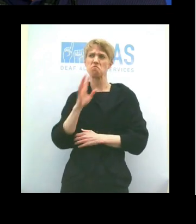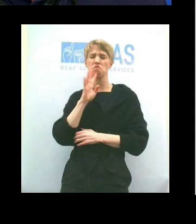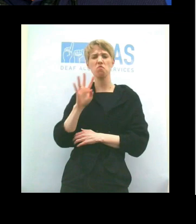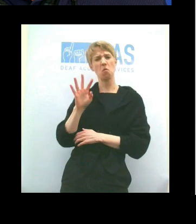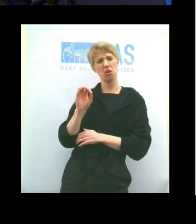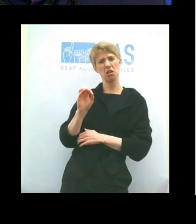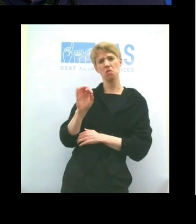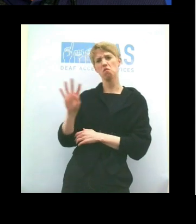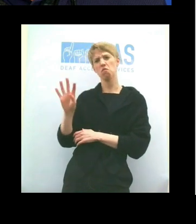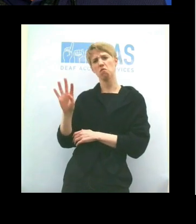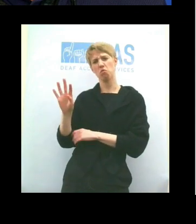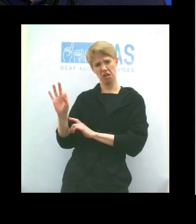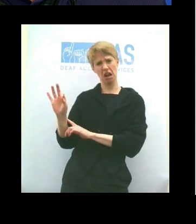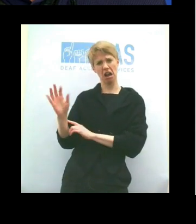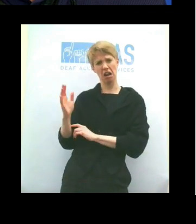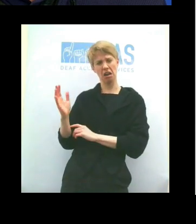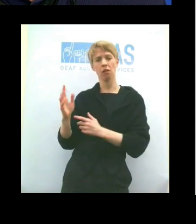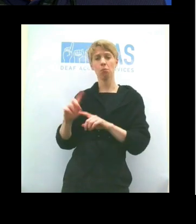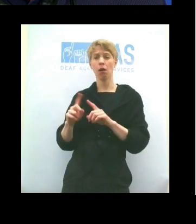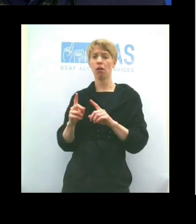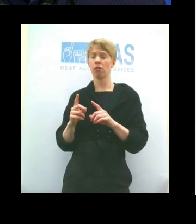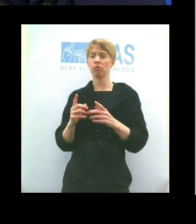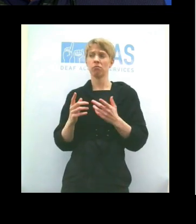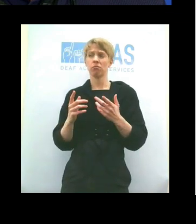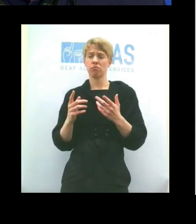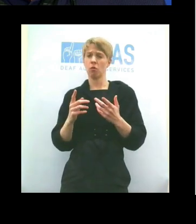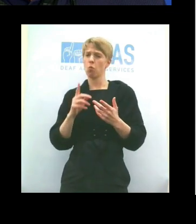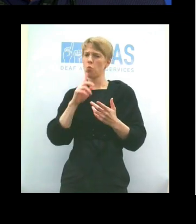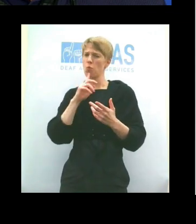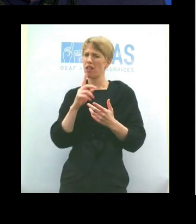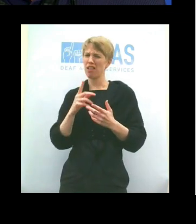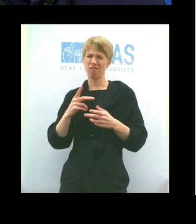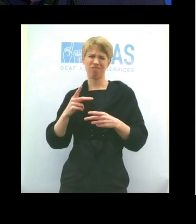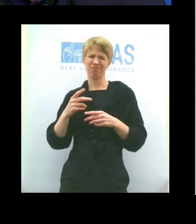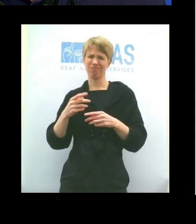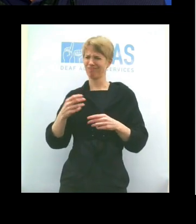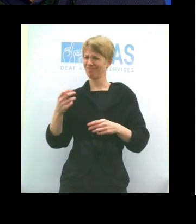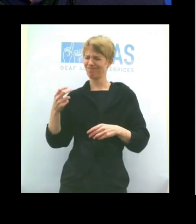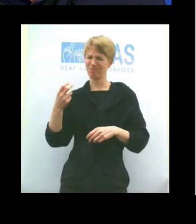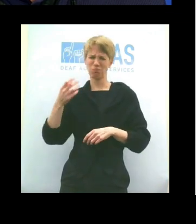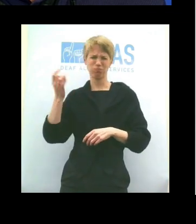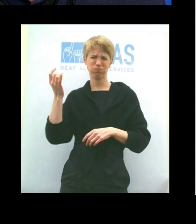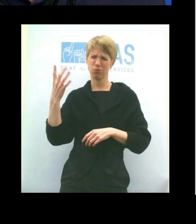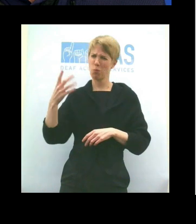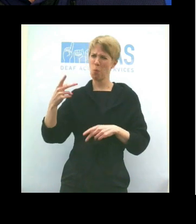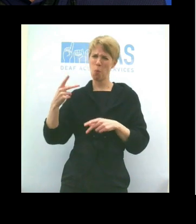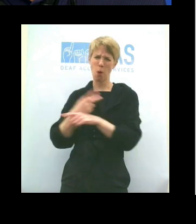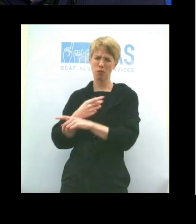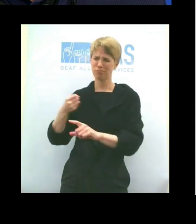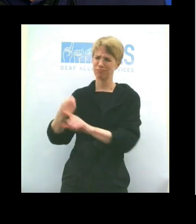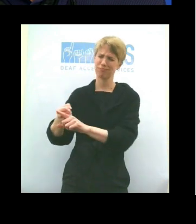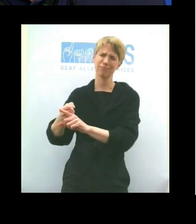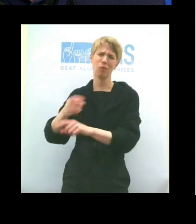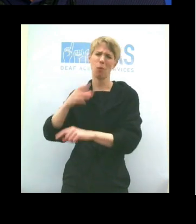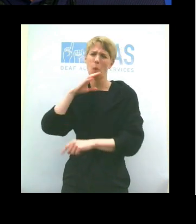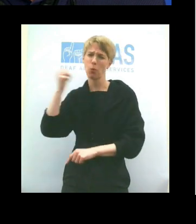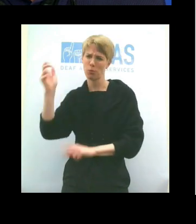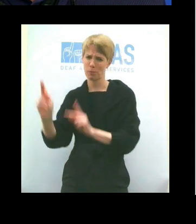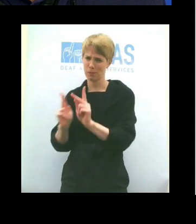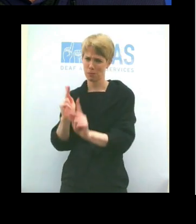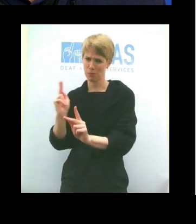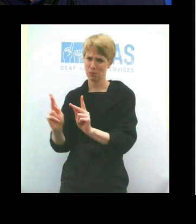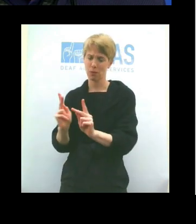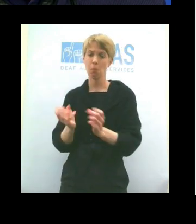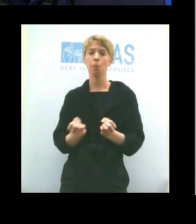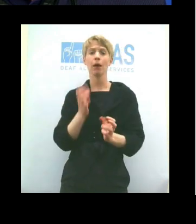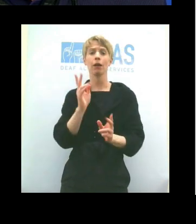said all along, this is an illness that really affects our senior population with regards to hospitalizations and deaths. And many of the individuals who